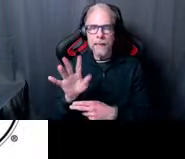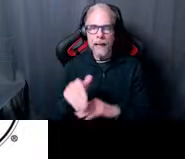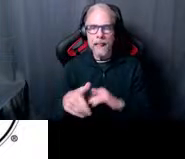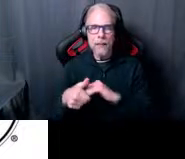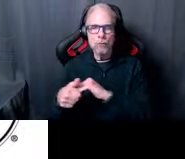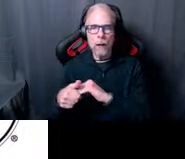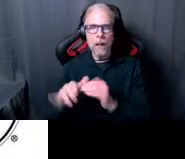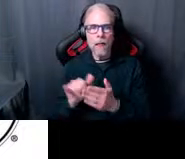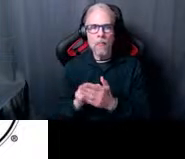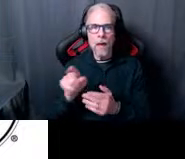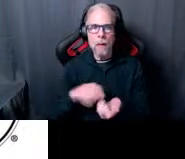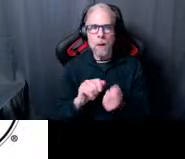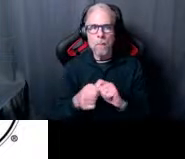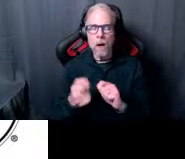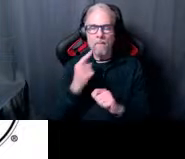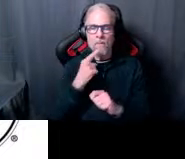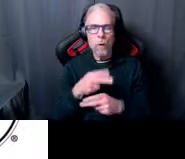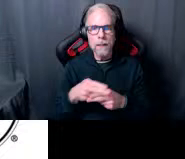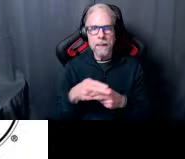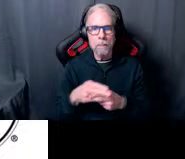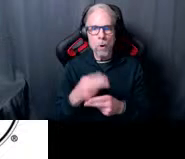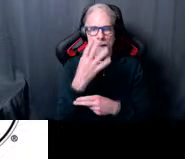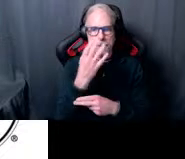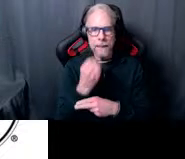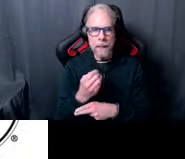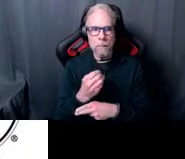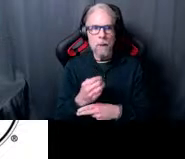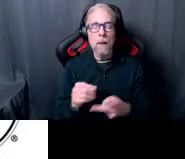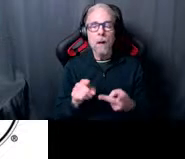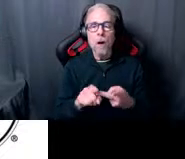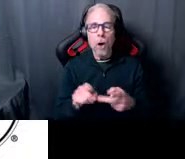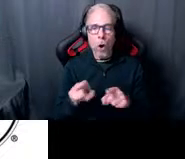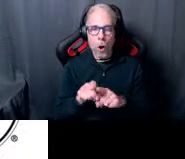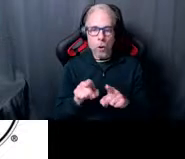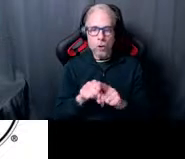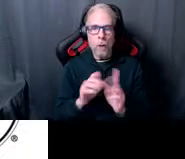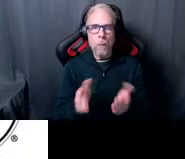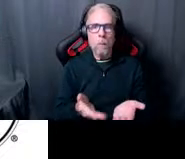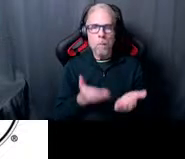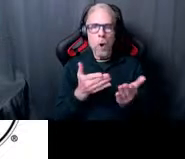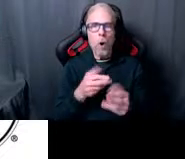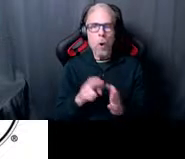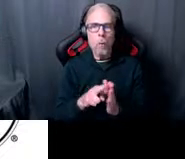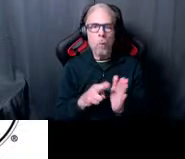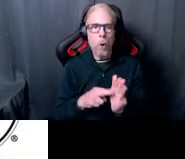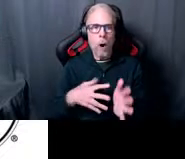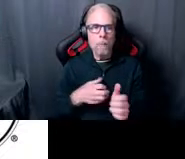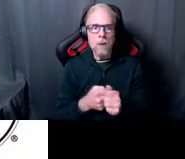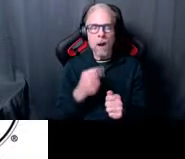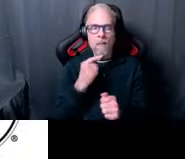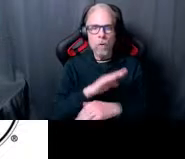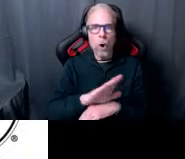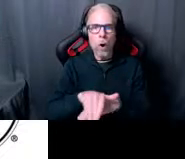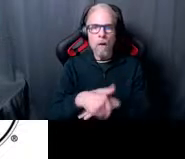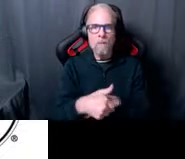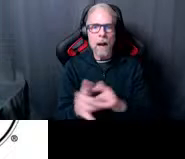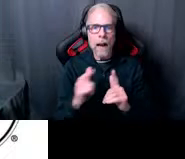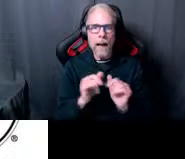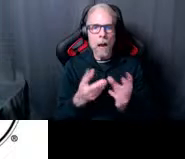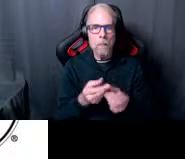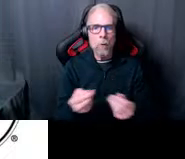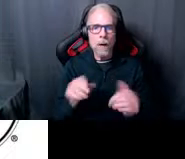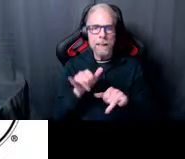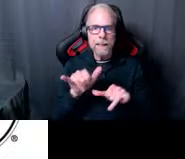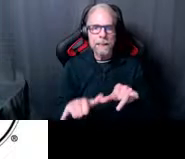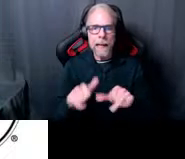modified for temporary sleeping. There's also a proposed rule update to overnight campground stay limit to no